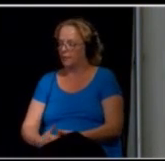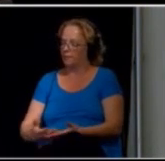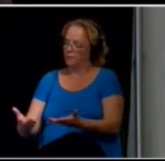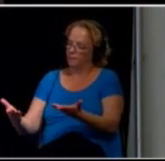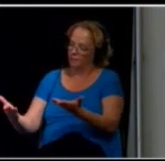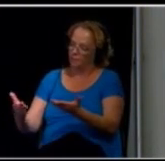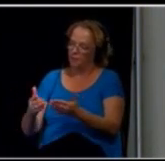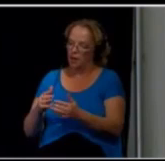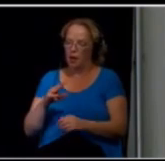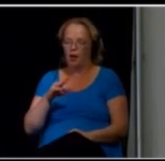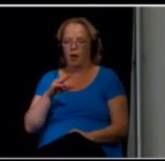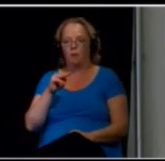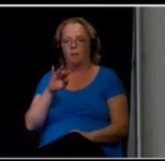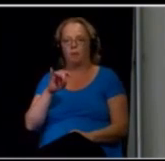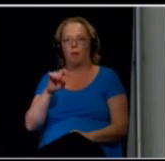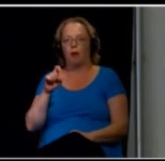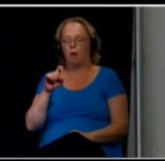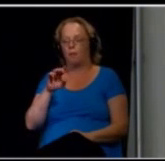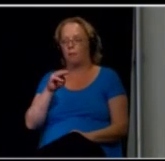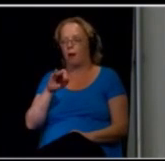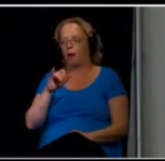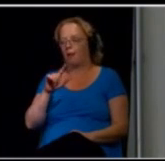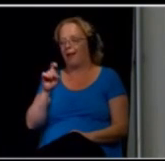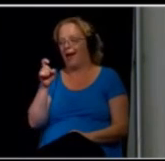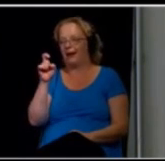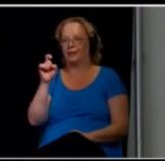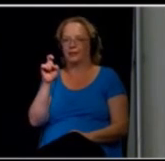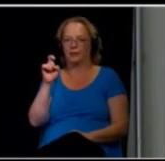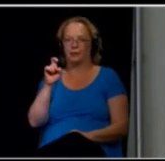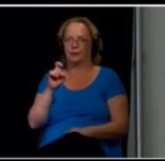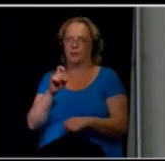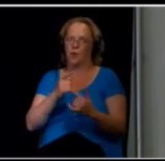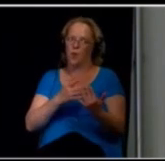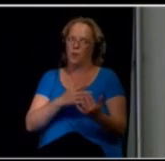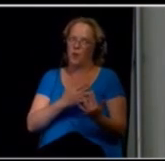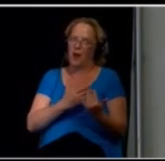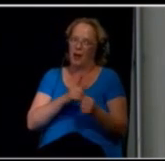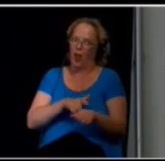So with the Model X, the long-awaited Model X,